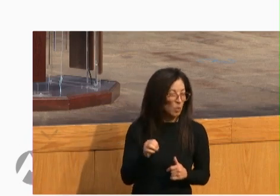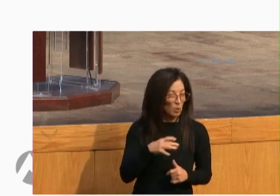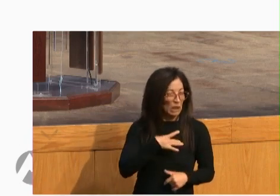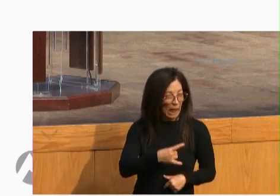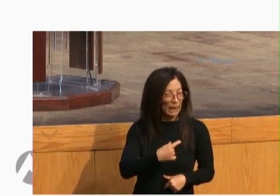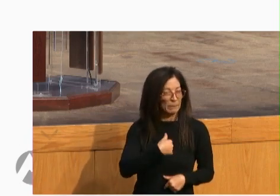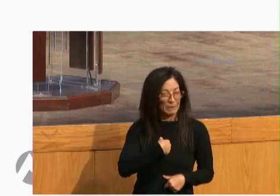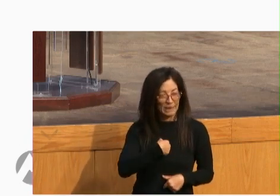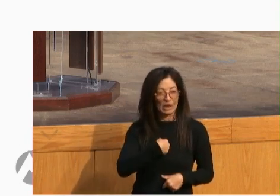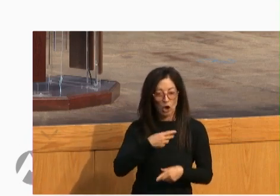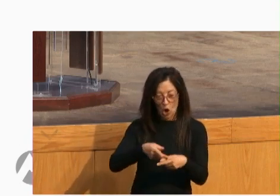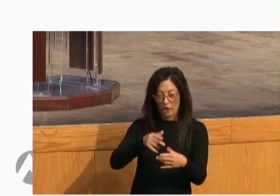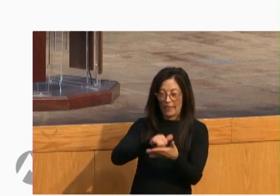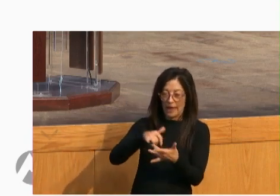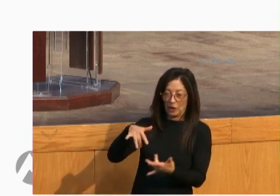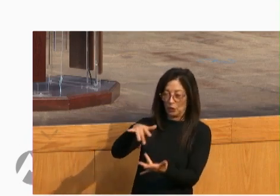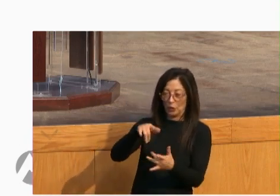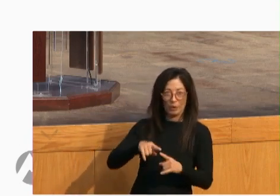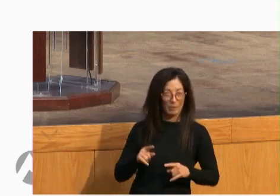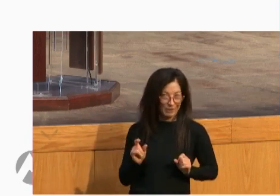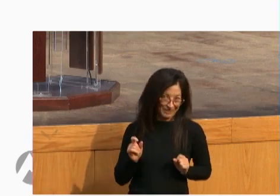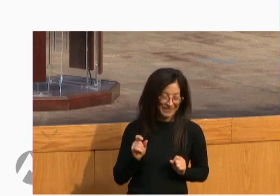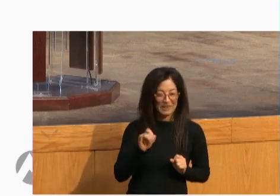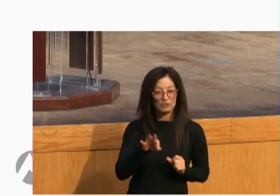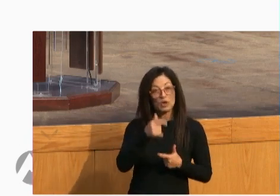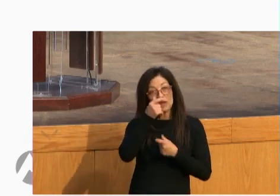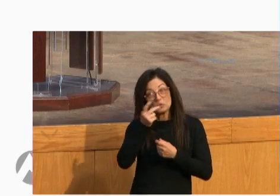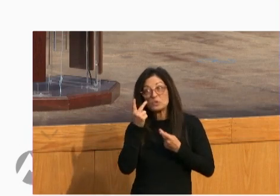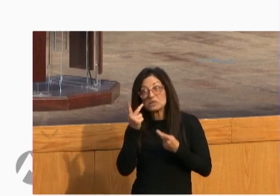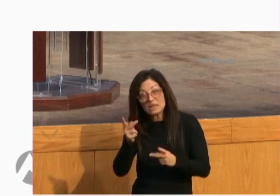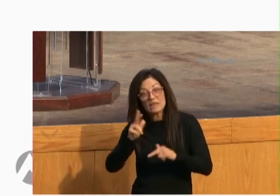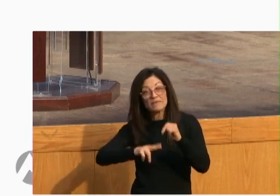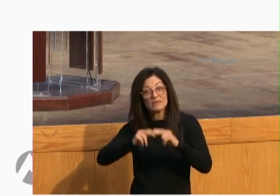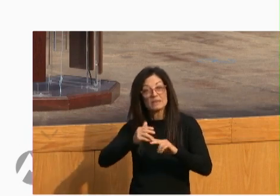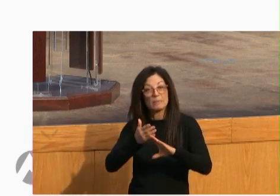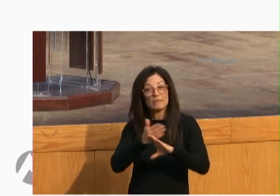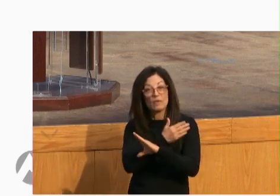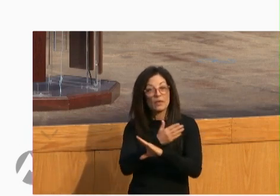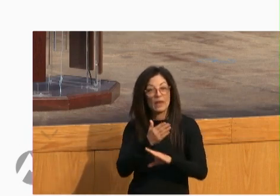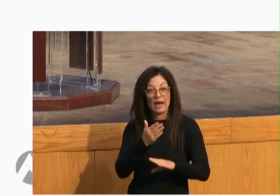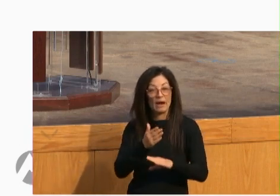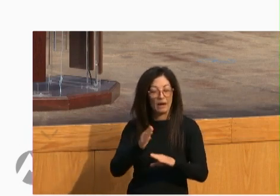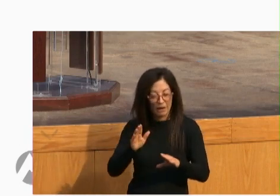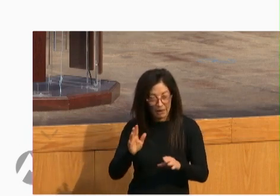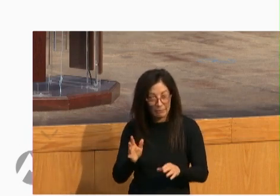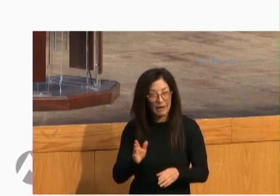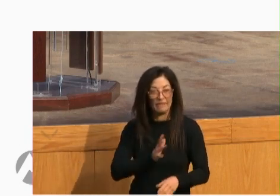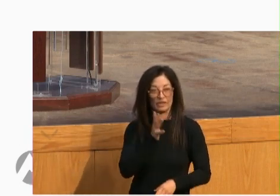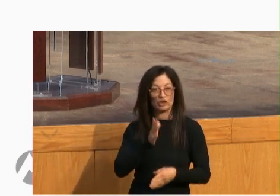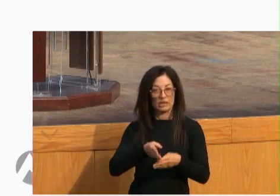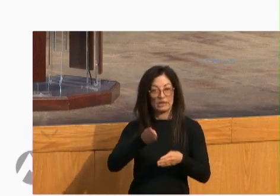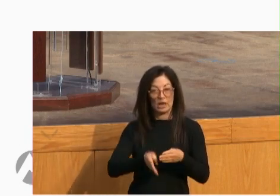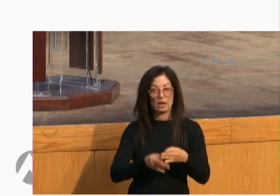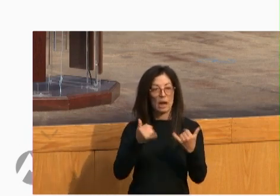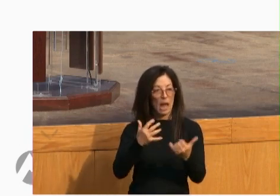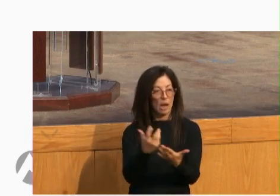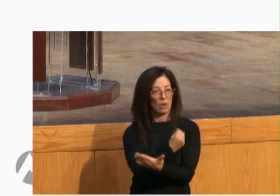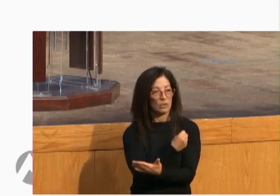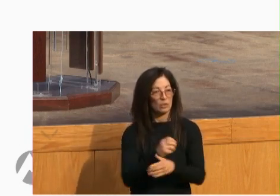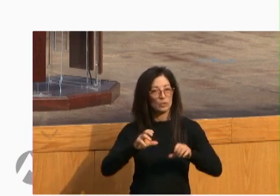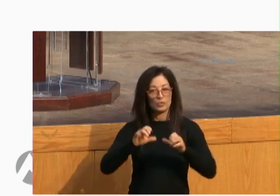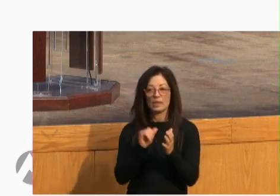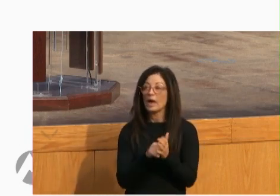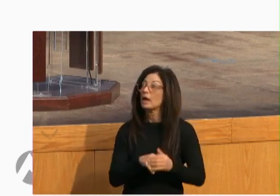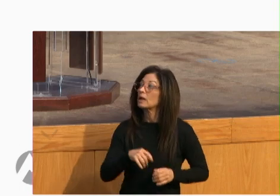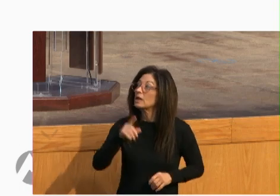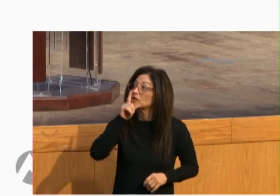them tours, but if you're interested in seeing the facilities before they are completely done, now is the time to do it.